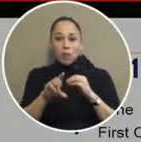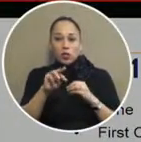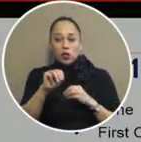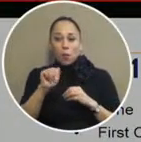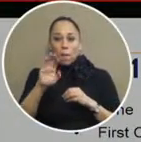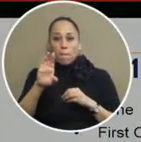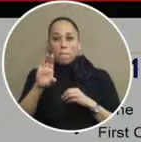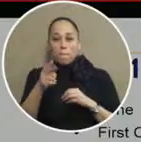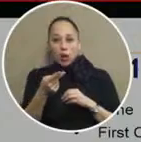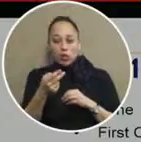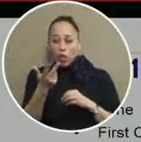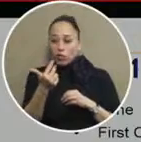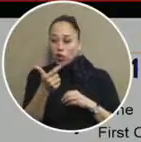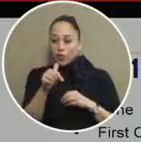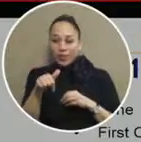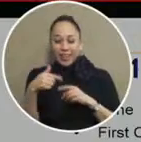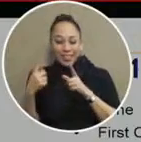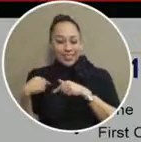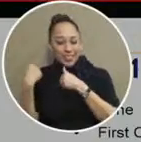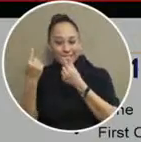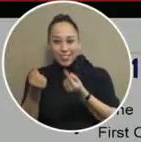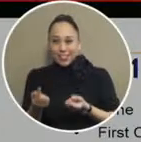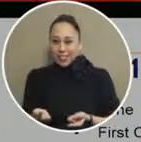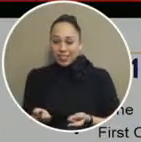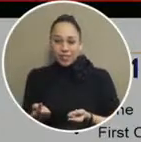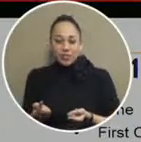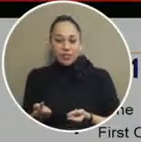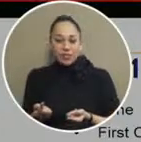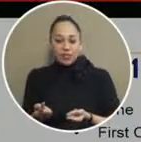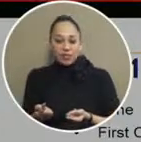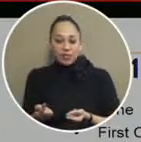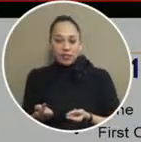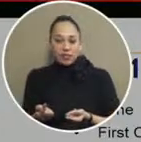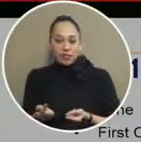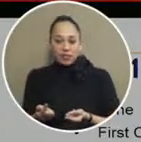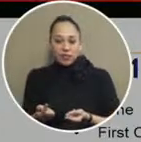and since then, it has been